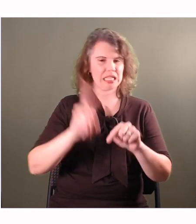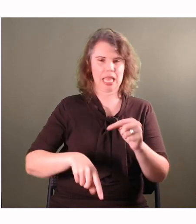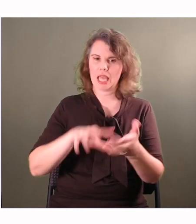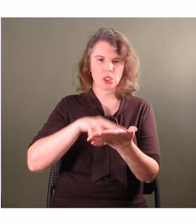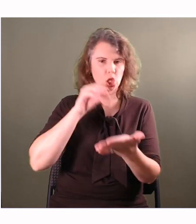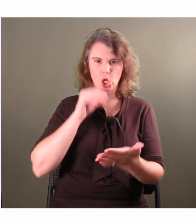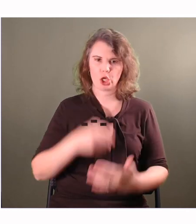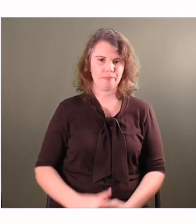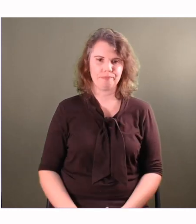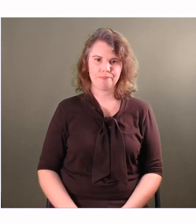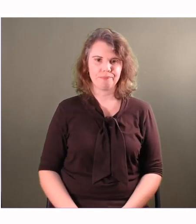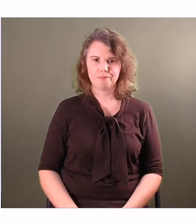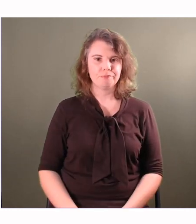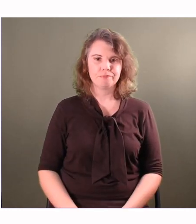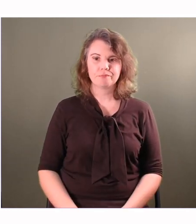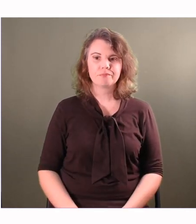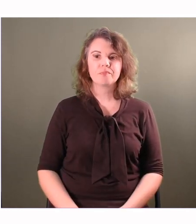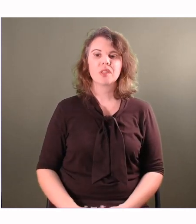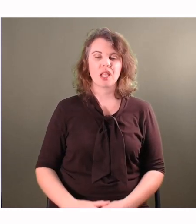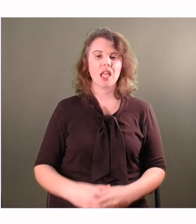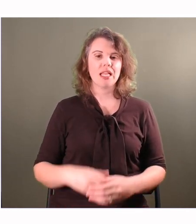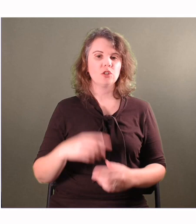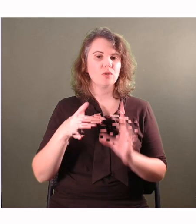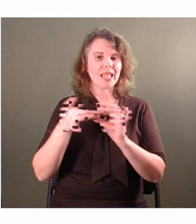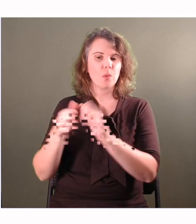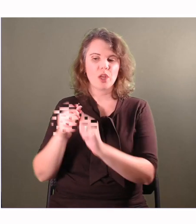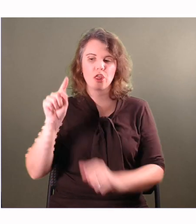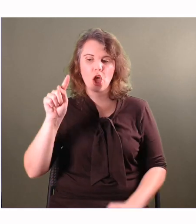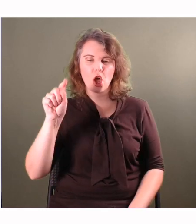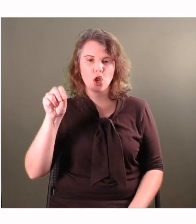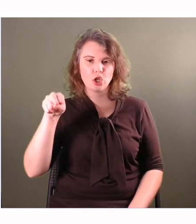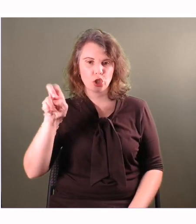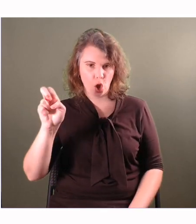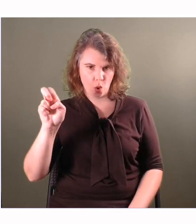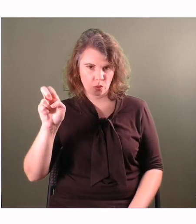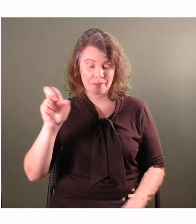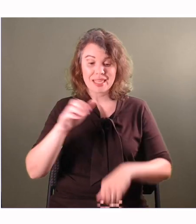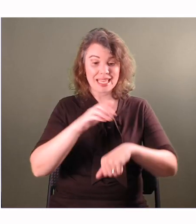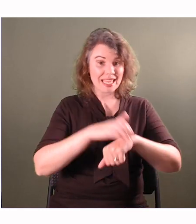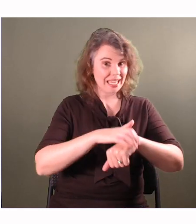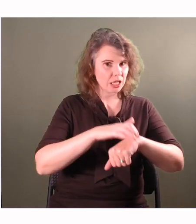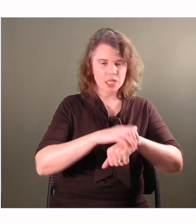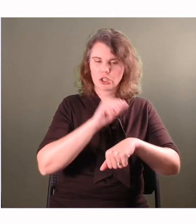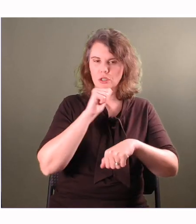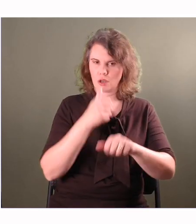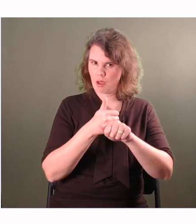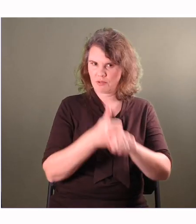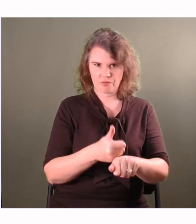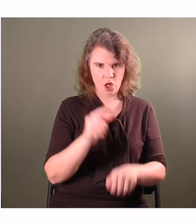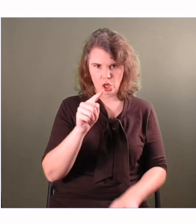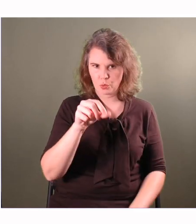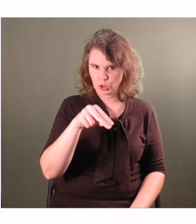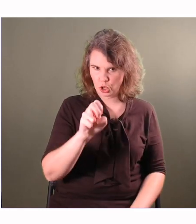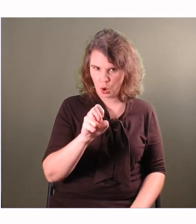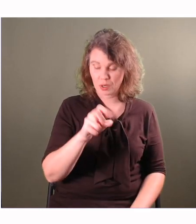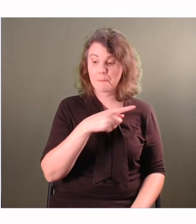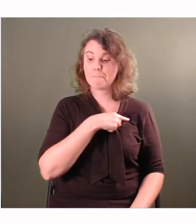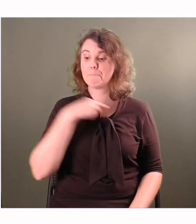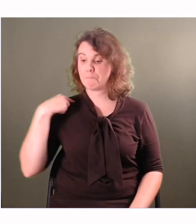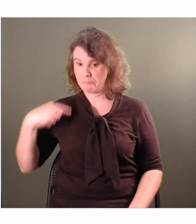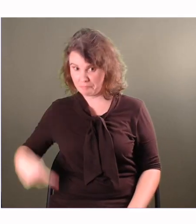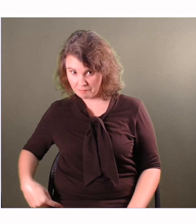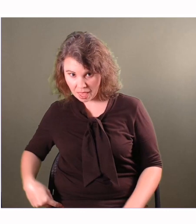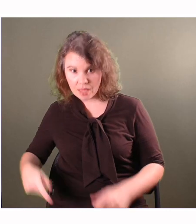can't learn. It's a rule based on tone. Now, English is not a tone language the